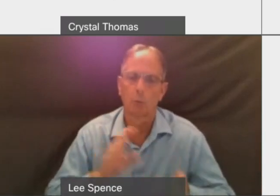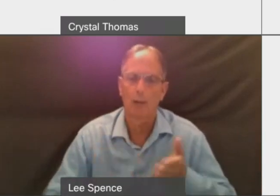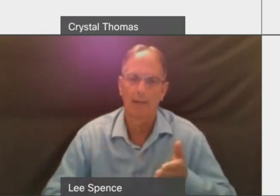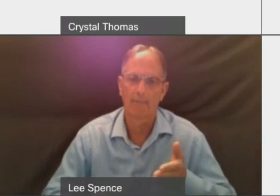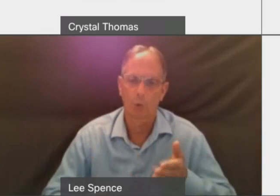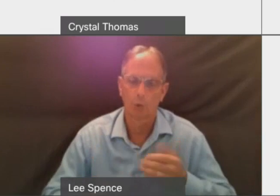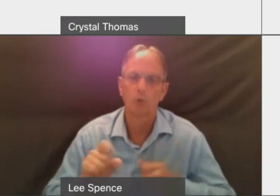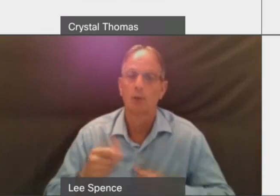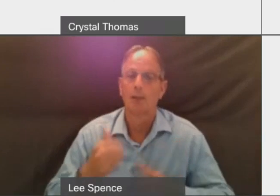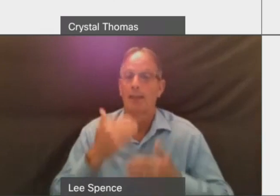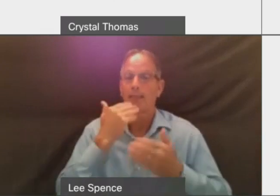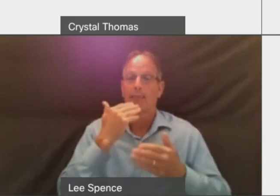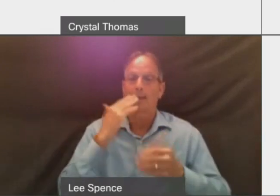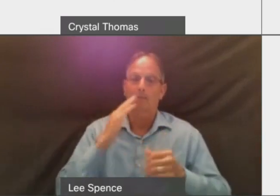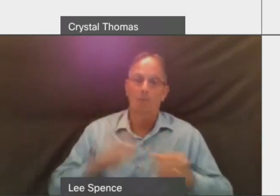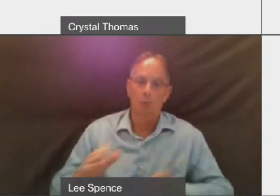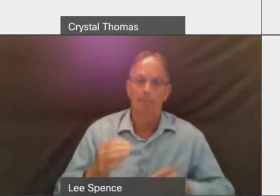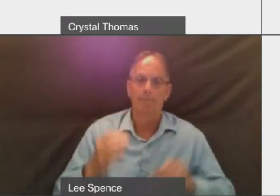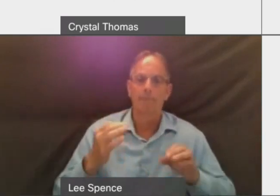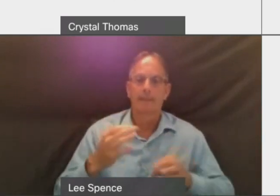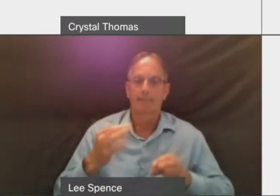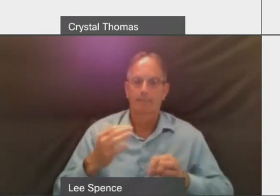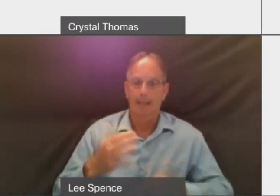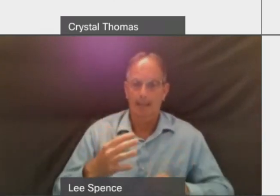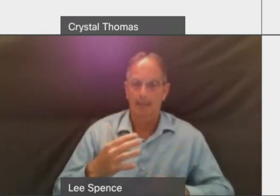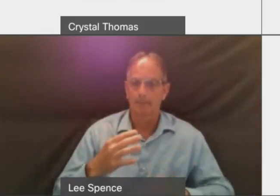So thanks for your feedback on